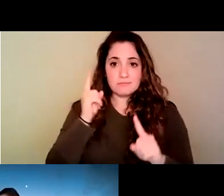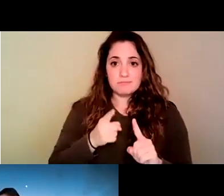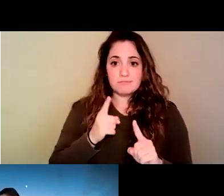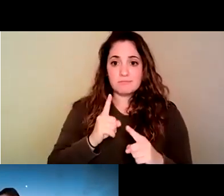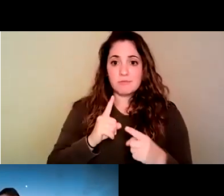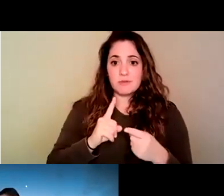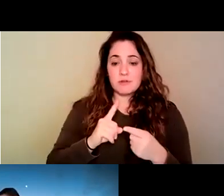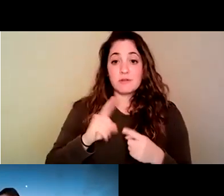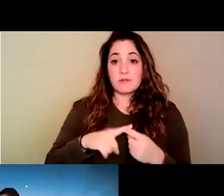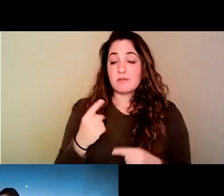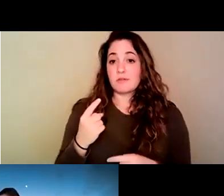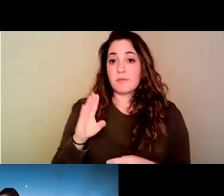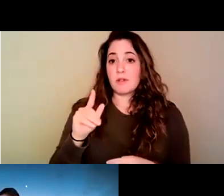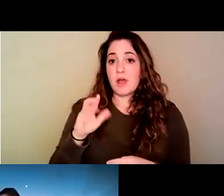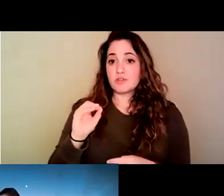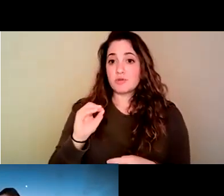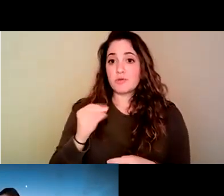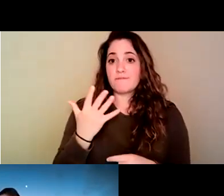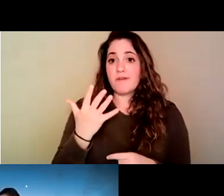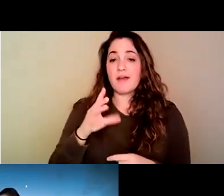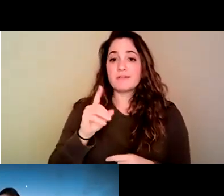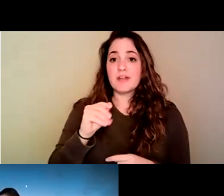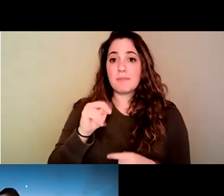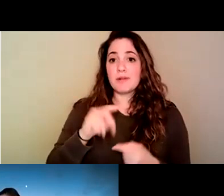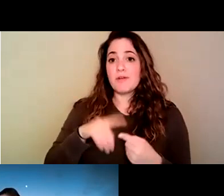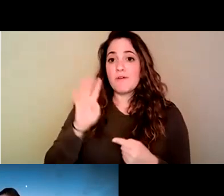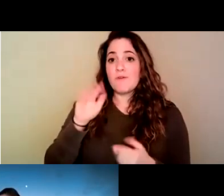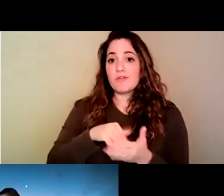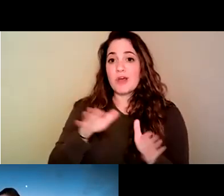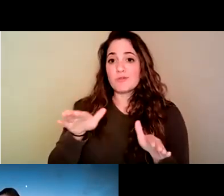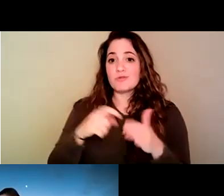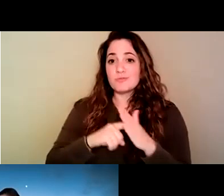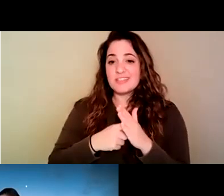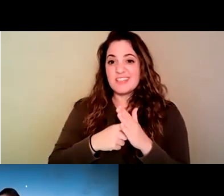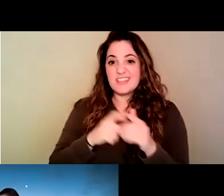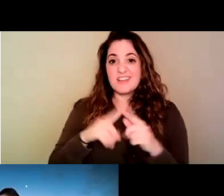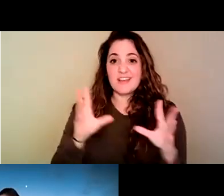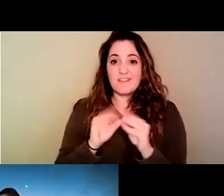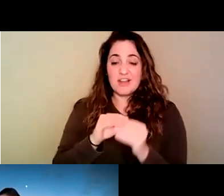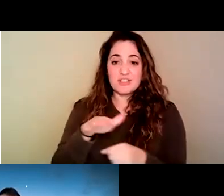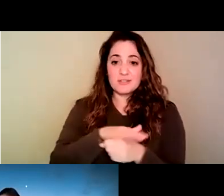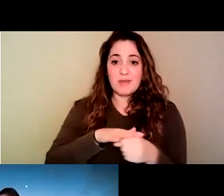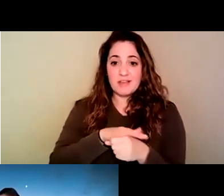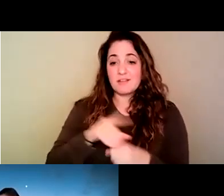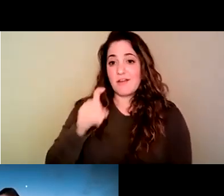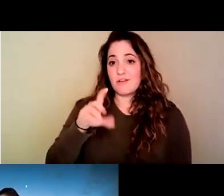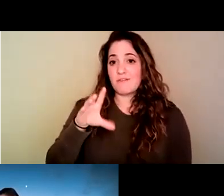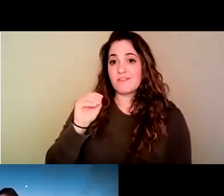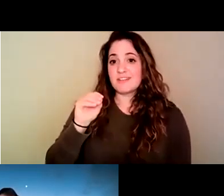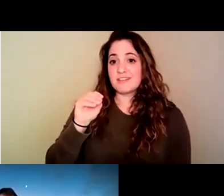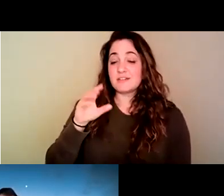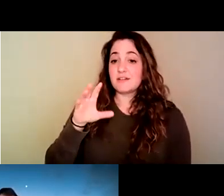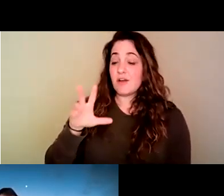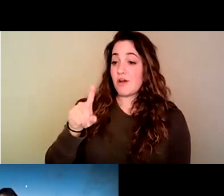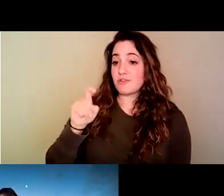is a 5-diamond, 4,000 room key, 200,000 square foot of convention space, 156,000 square